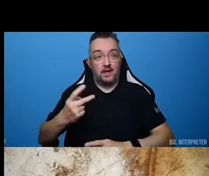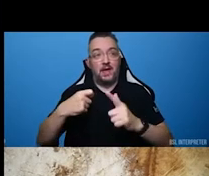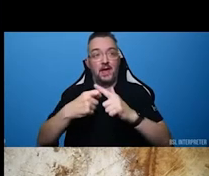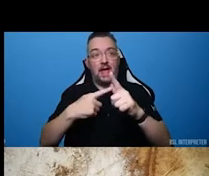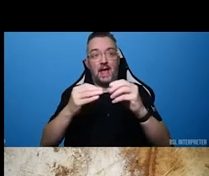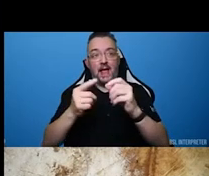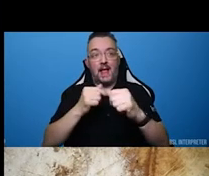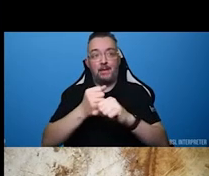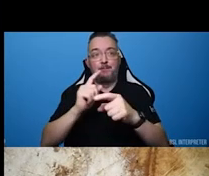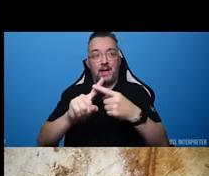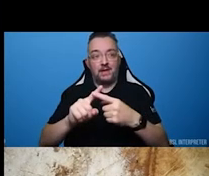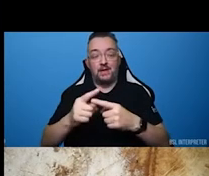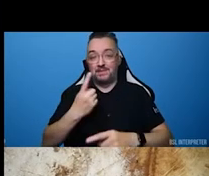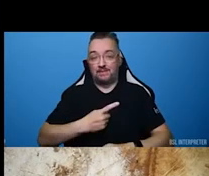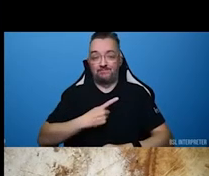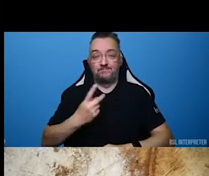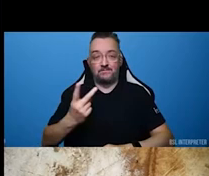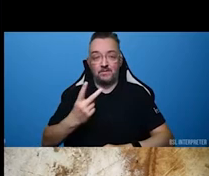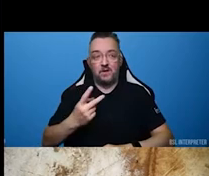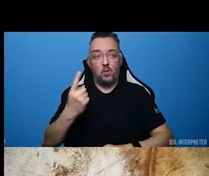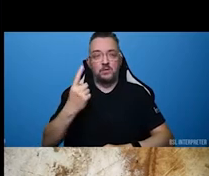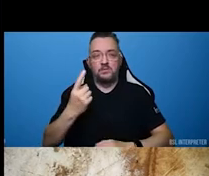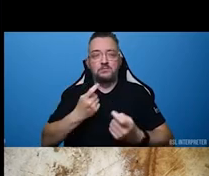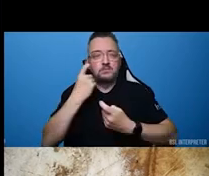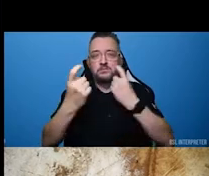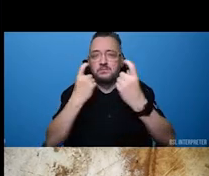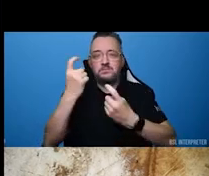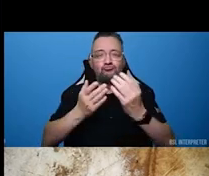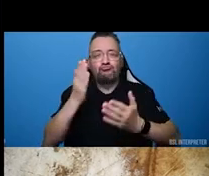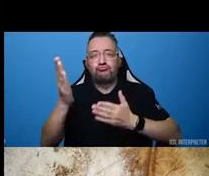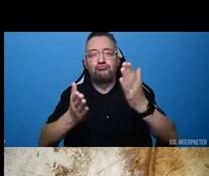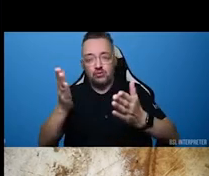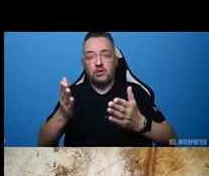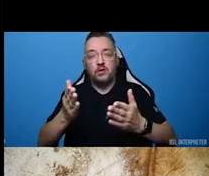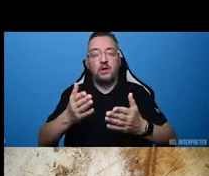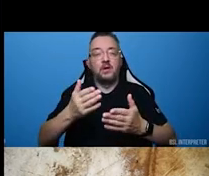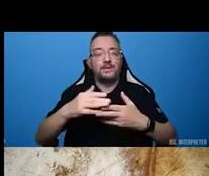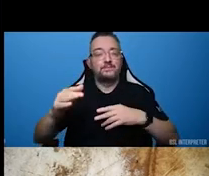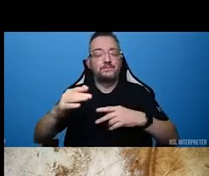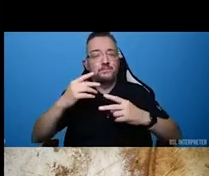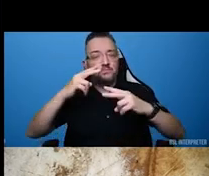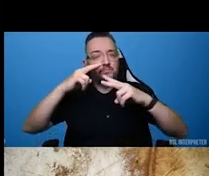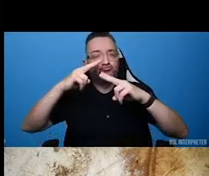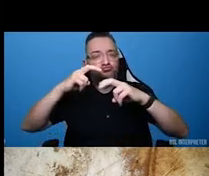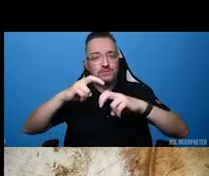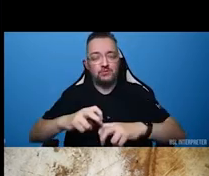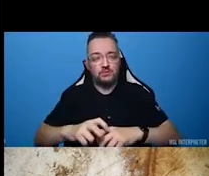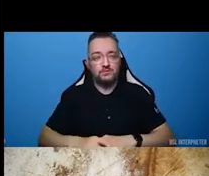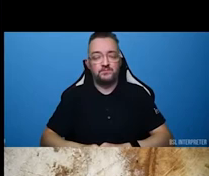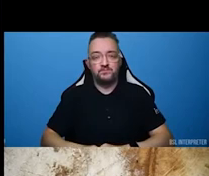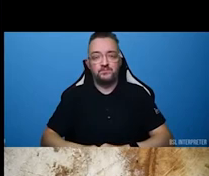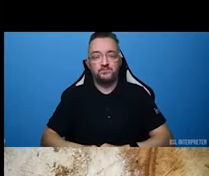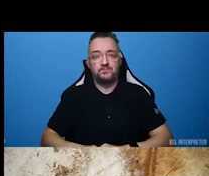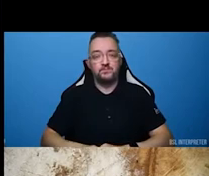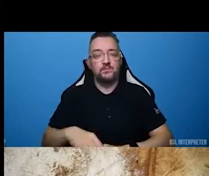expeditions we do while we carry out our research. So, you know, there are times